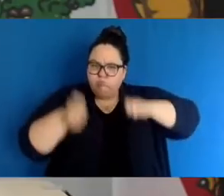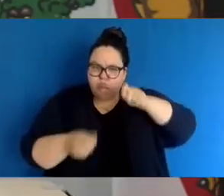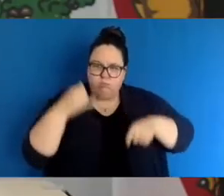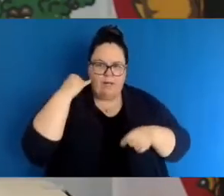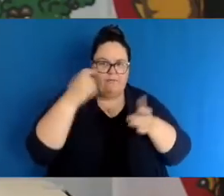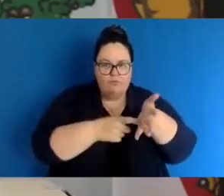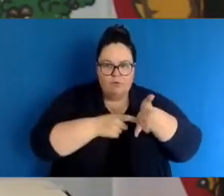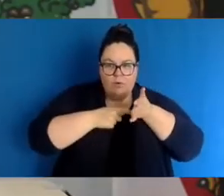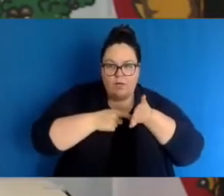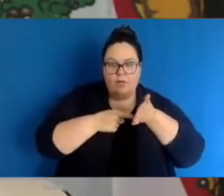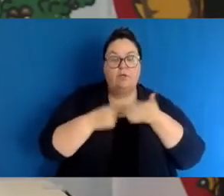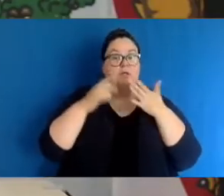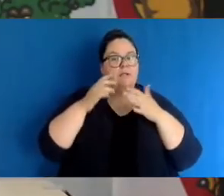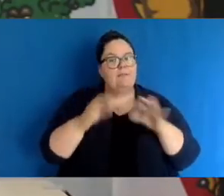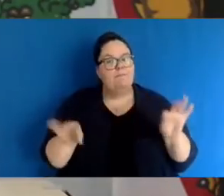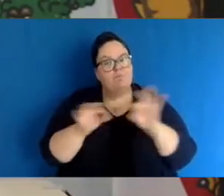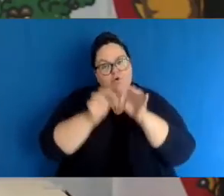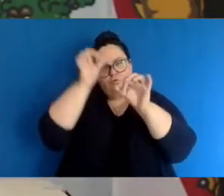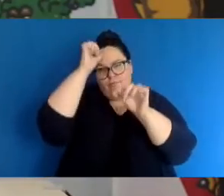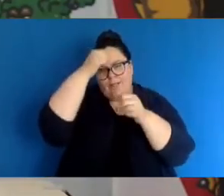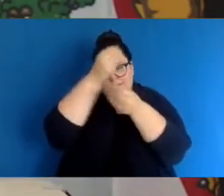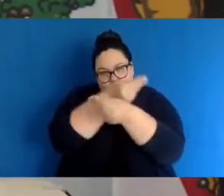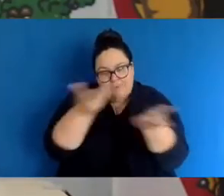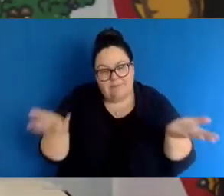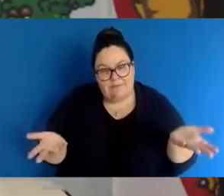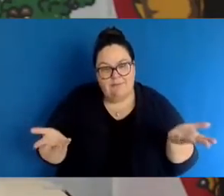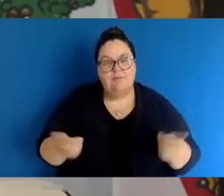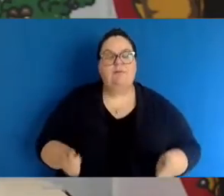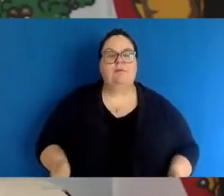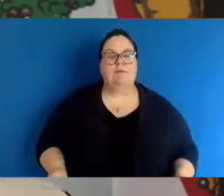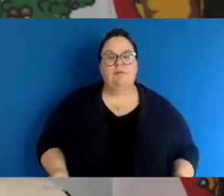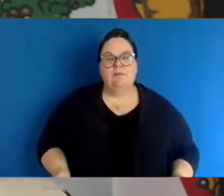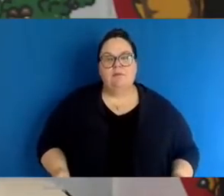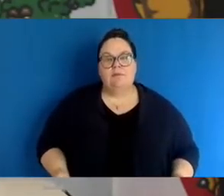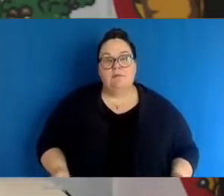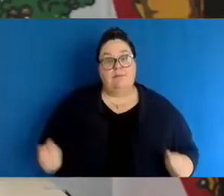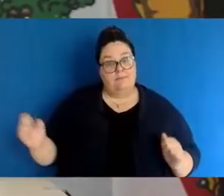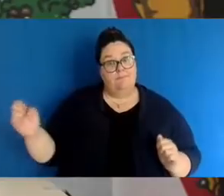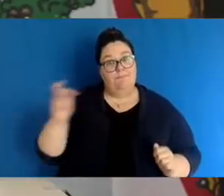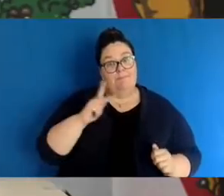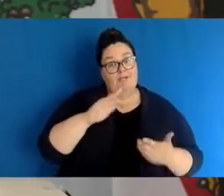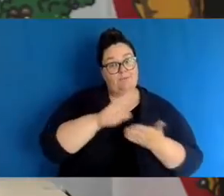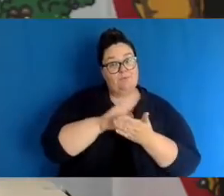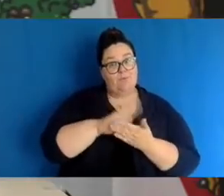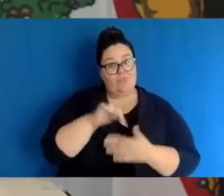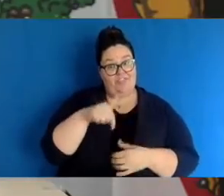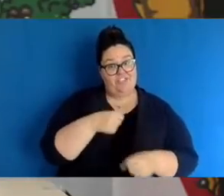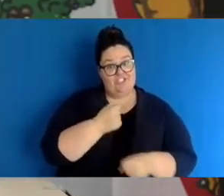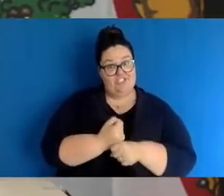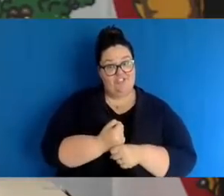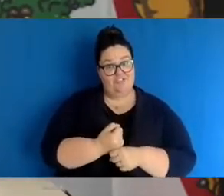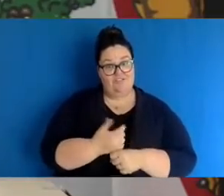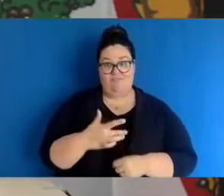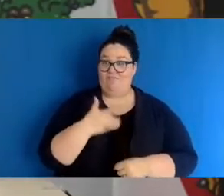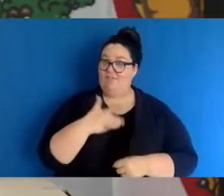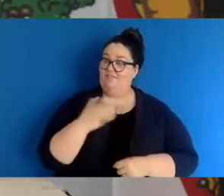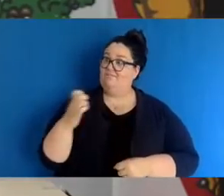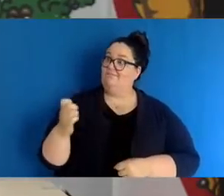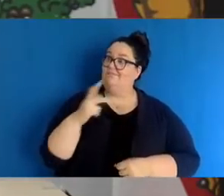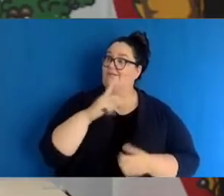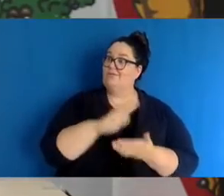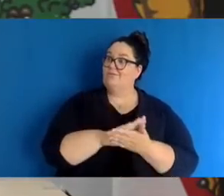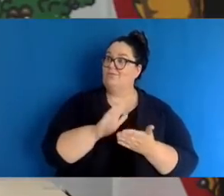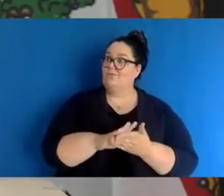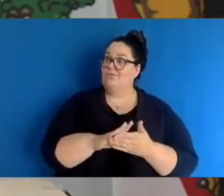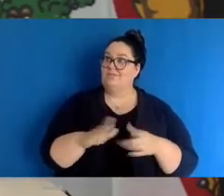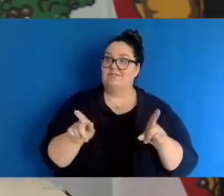it's important to remind Islanders that back to school for us this year is almost back to school in most